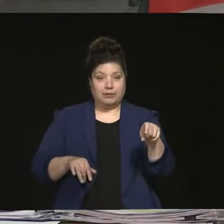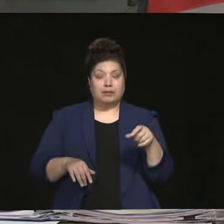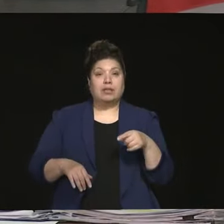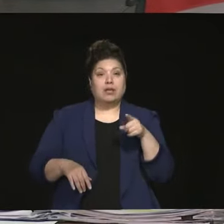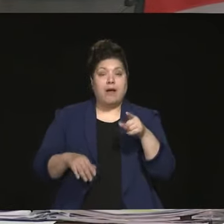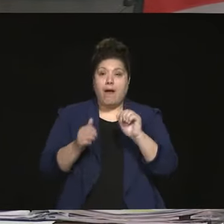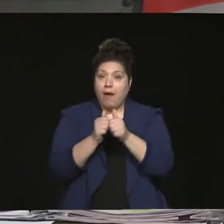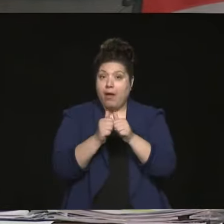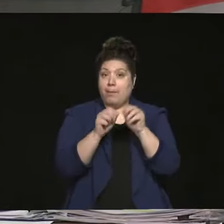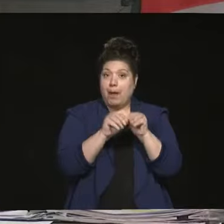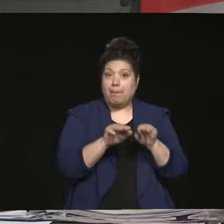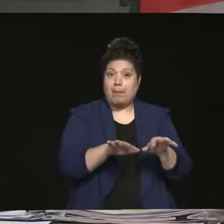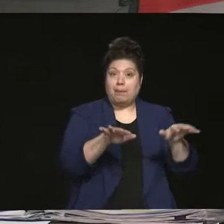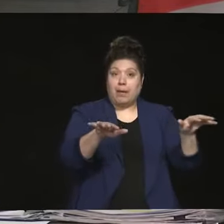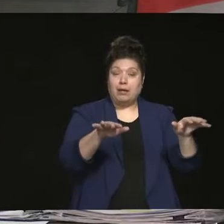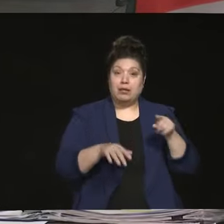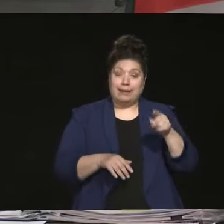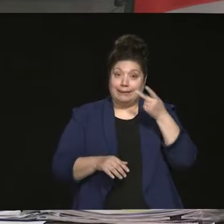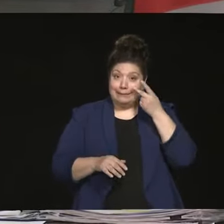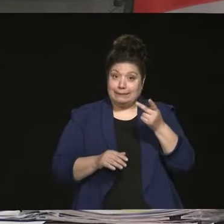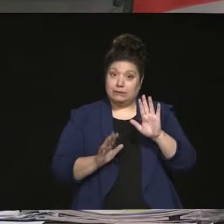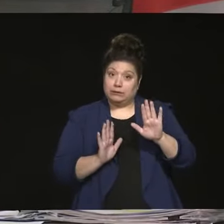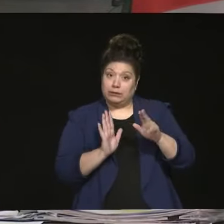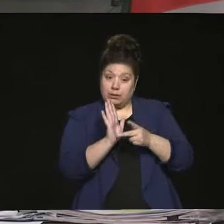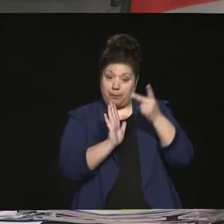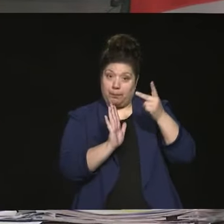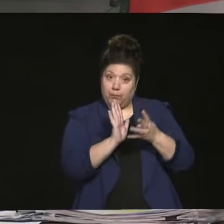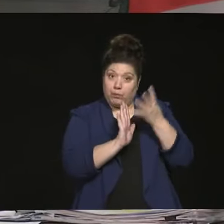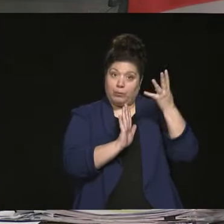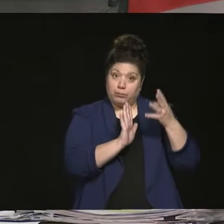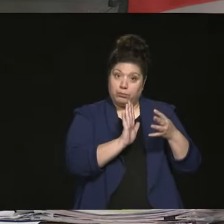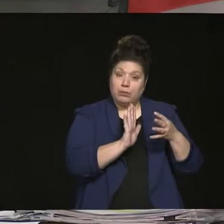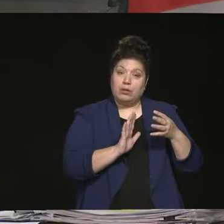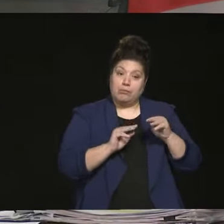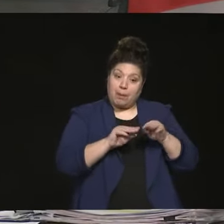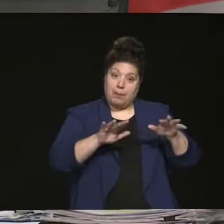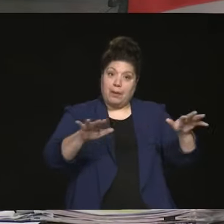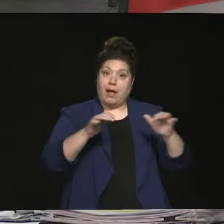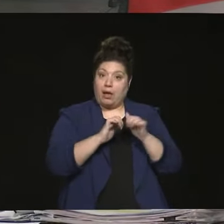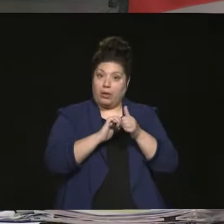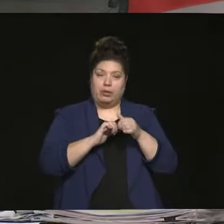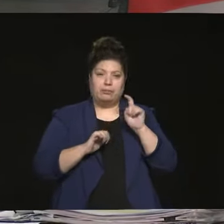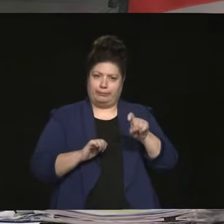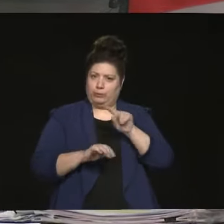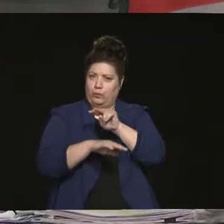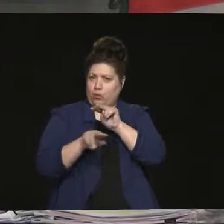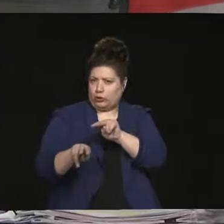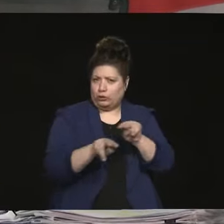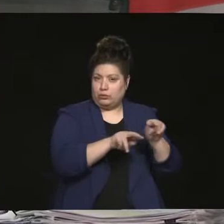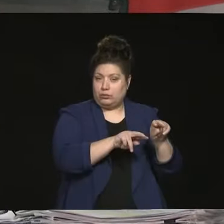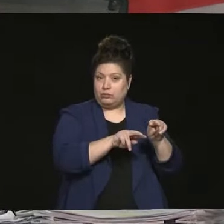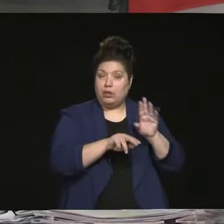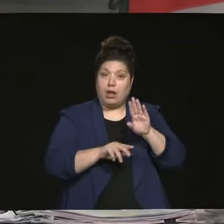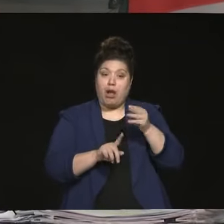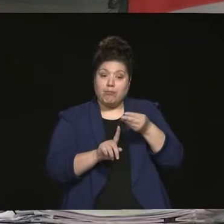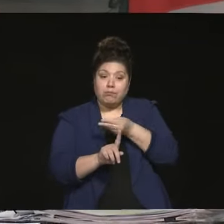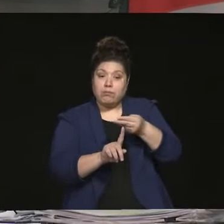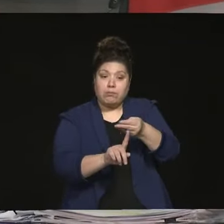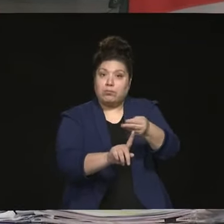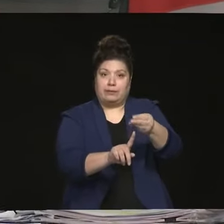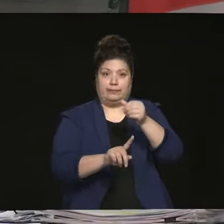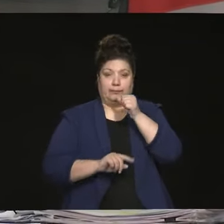reproduction number, looking at that too, making sure that the transmission is not occurring. And I think